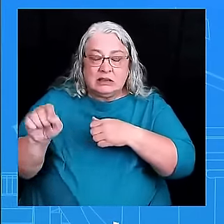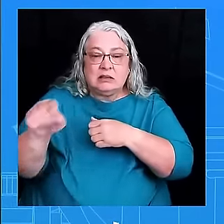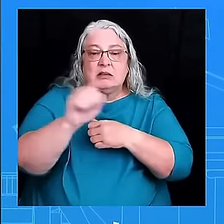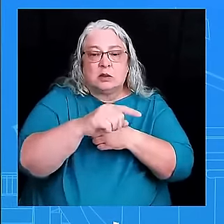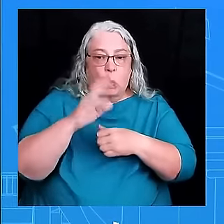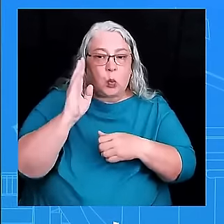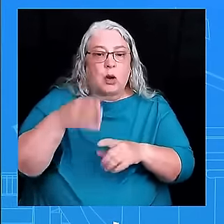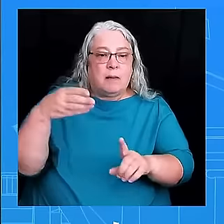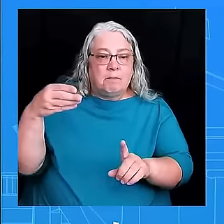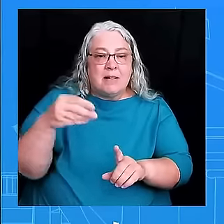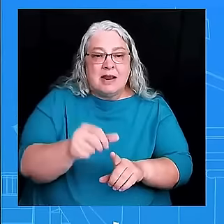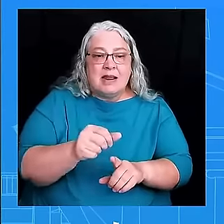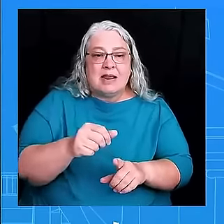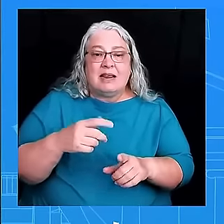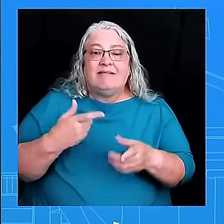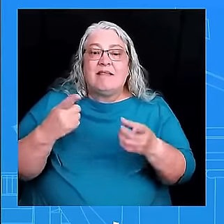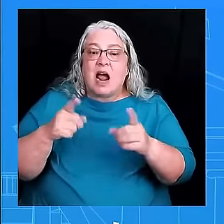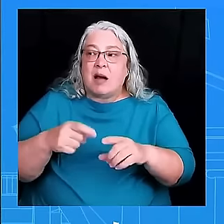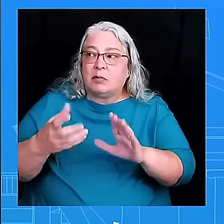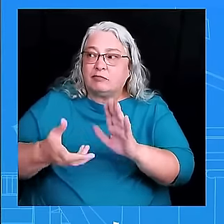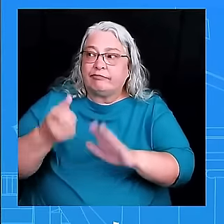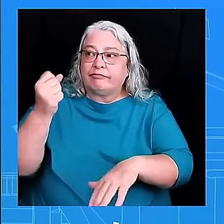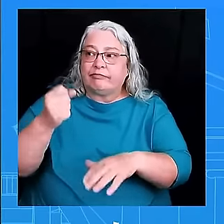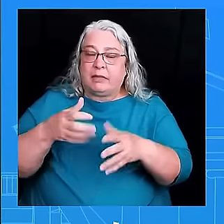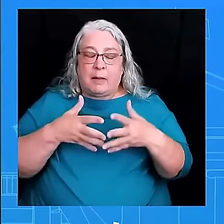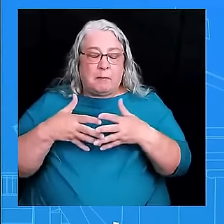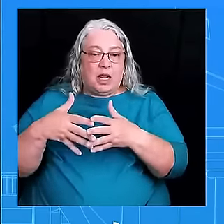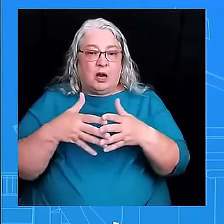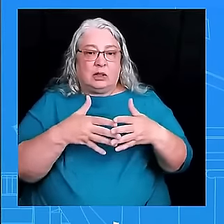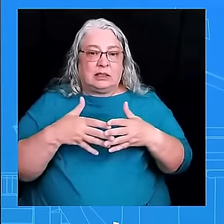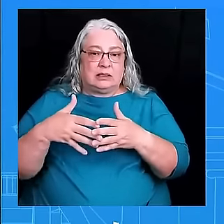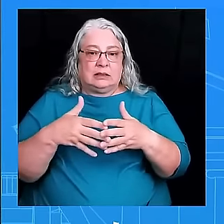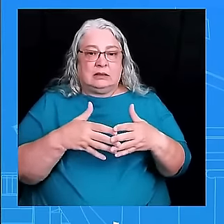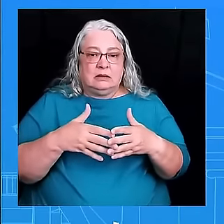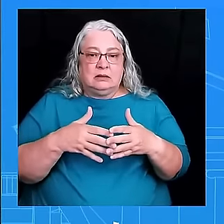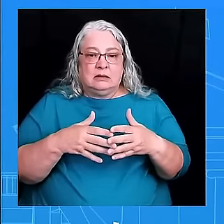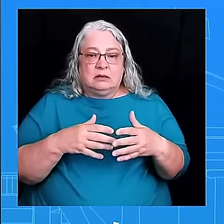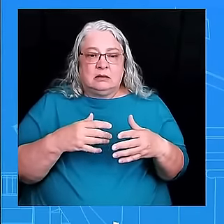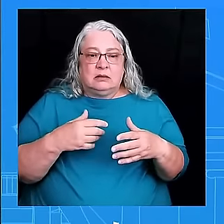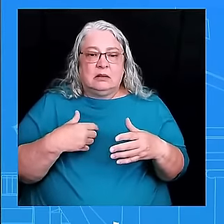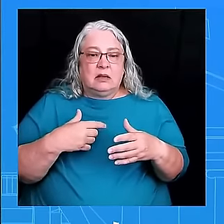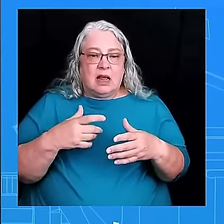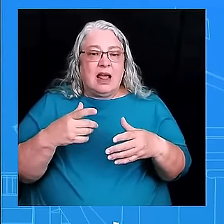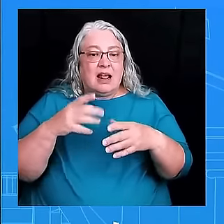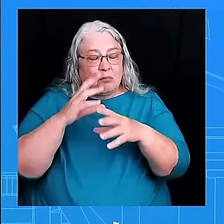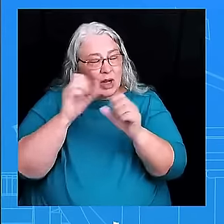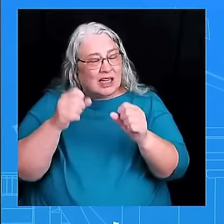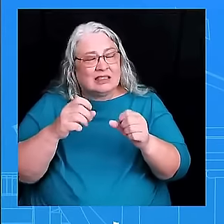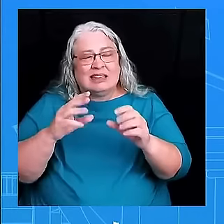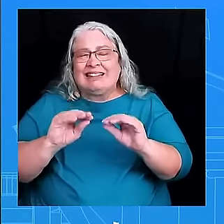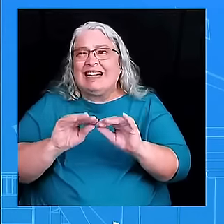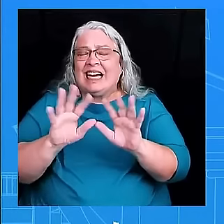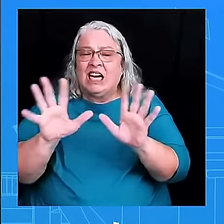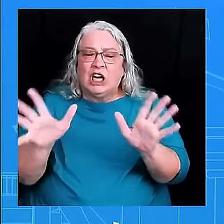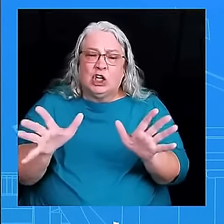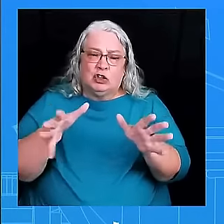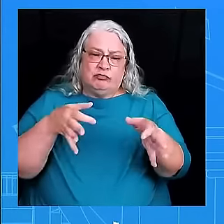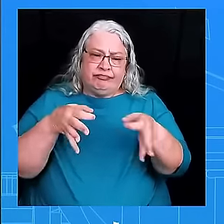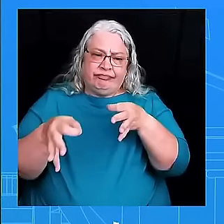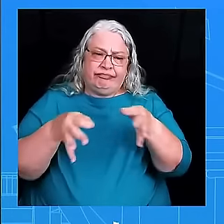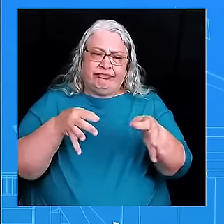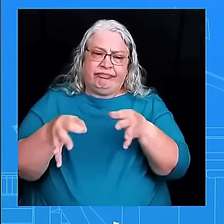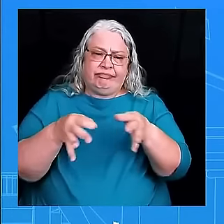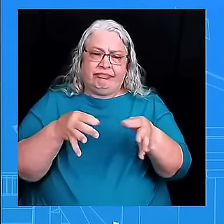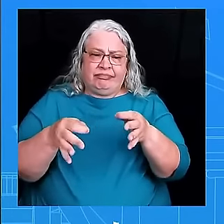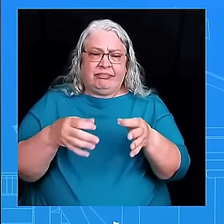channel, and the president has made clear publicly on repeated occasions over the last 2 years about the costs and consequences